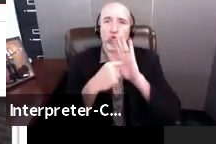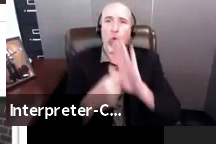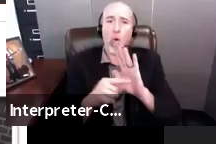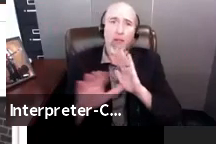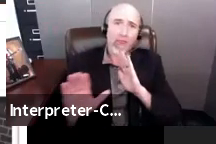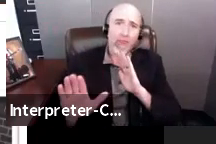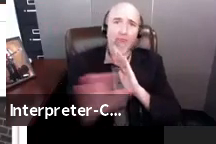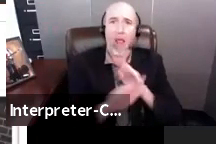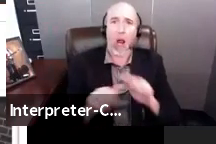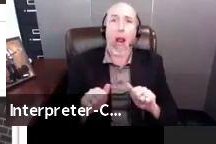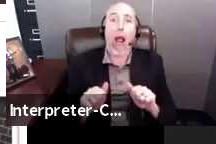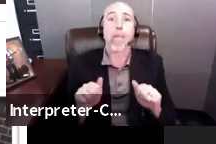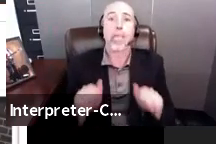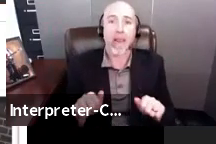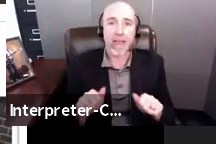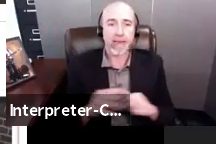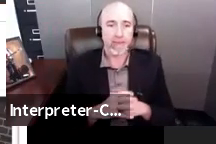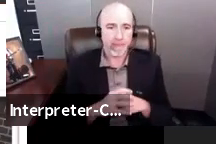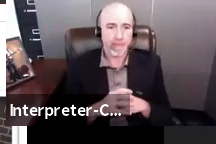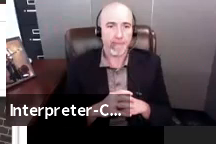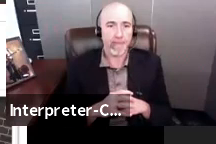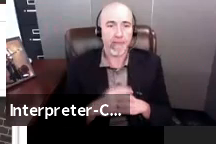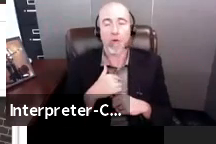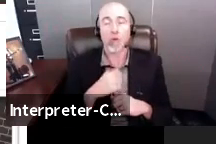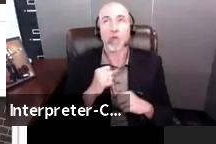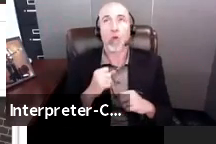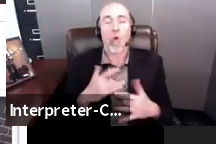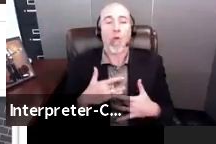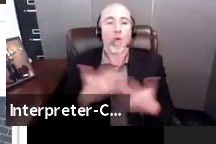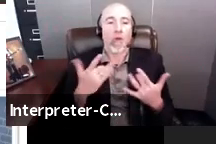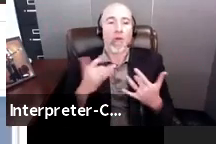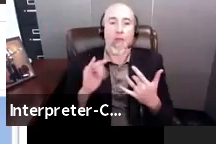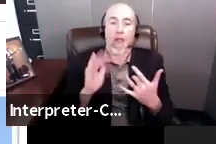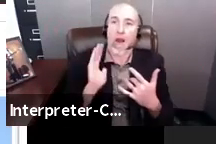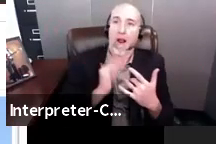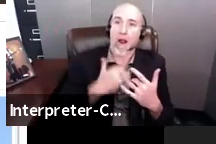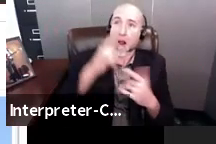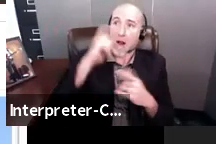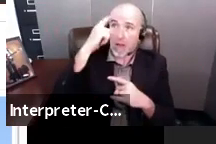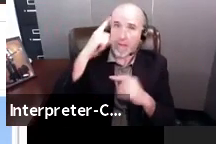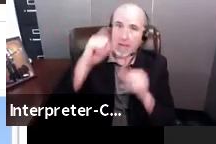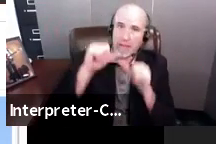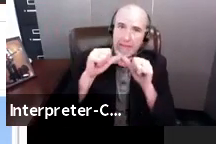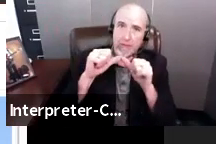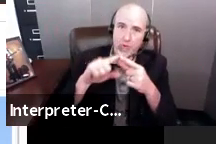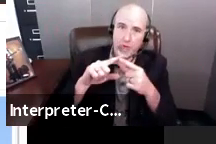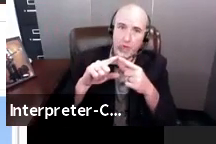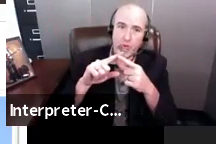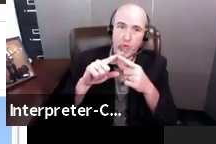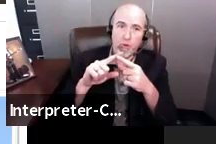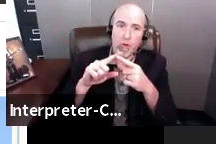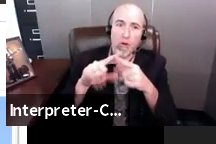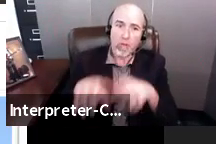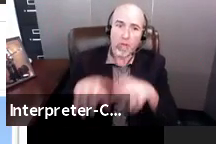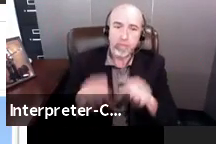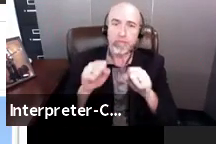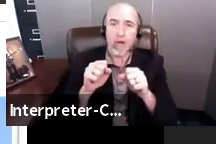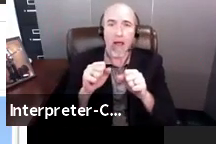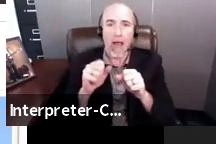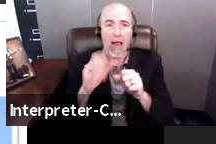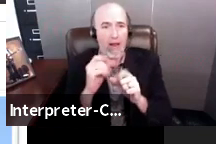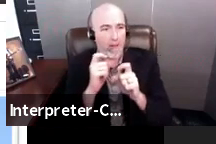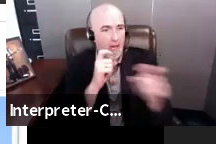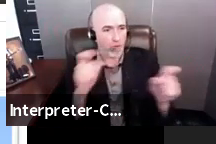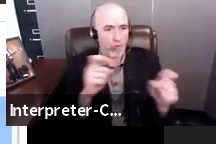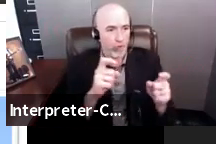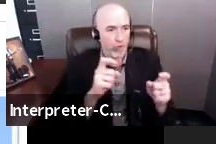their abilities. We are so pleased that our governor continues to uphold the contributions of those with